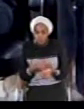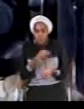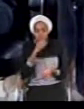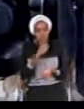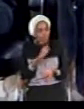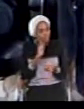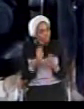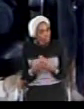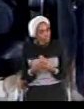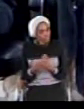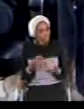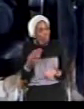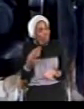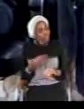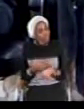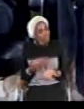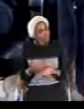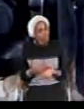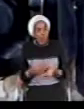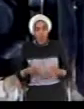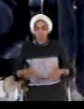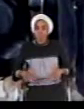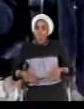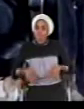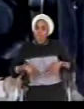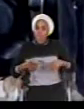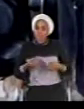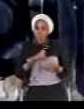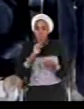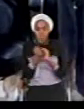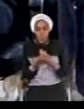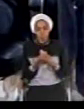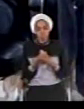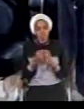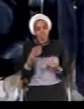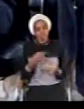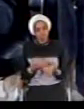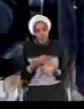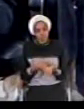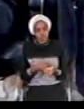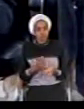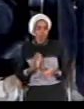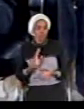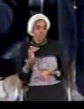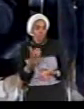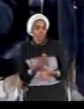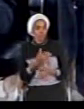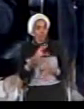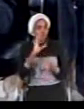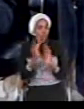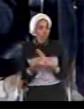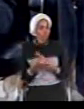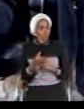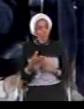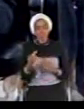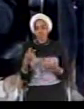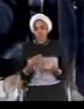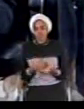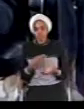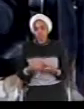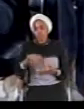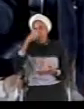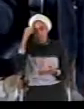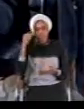unchanged gospel, life transforming gospel, soul converting gospel, because that's what